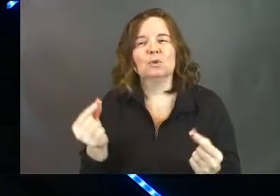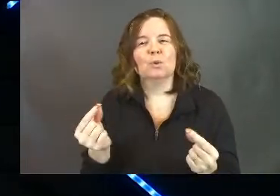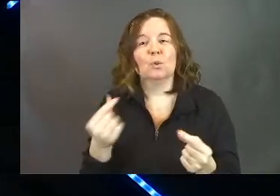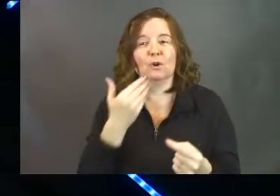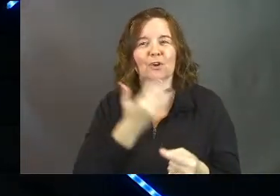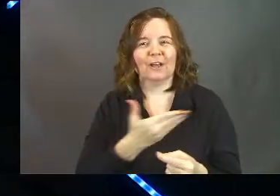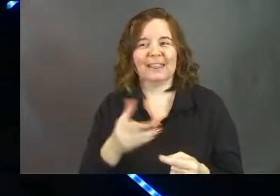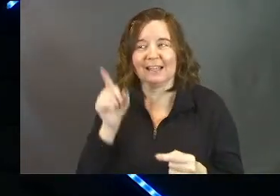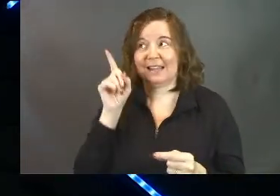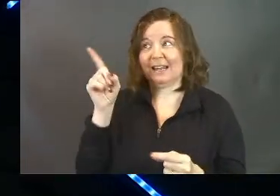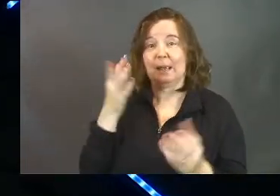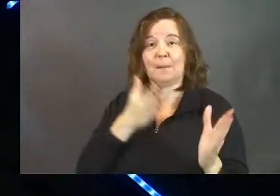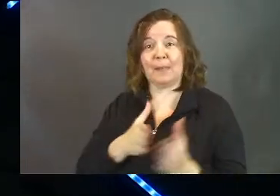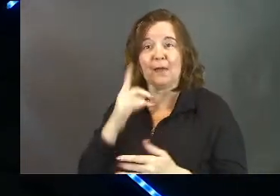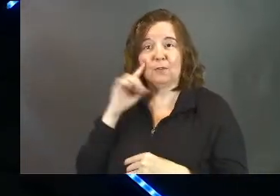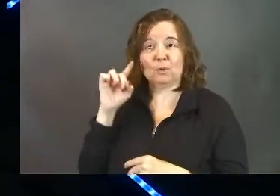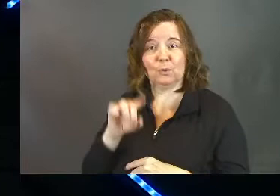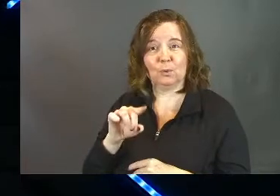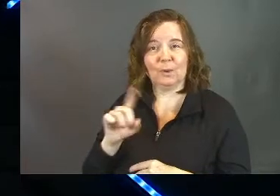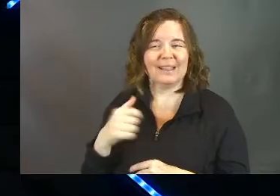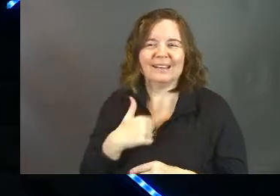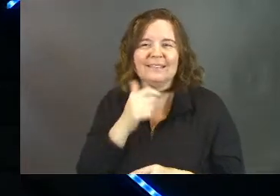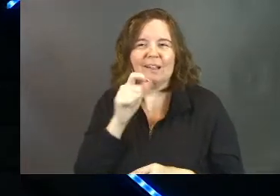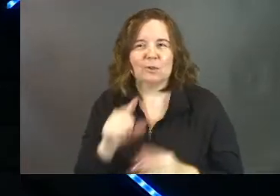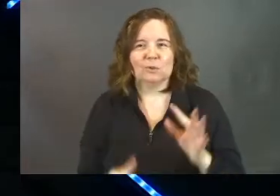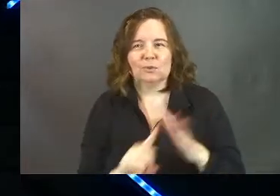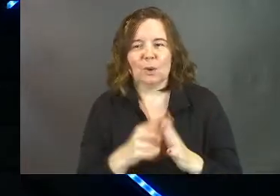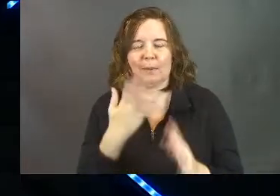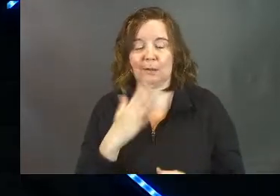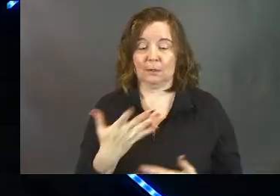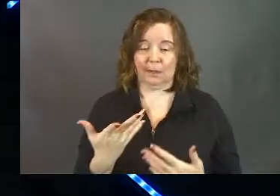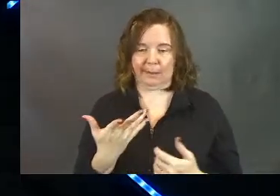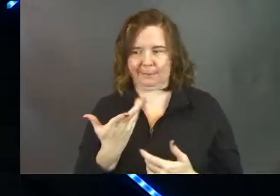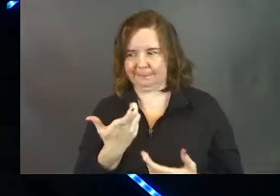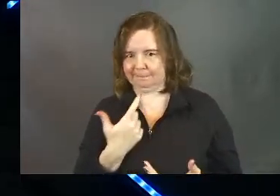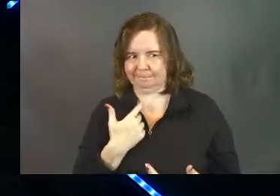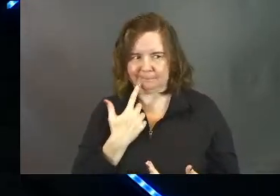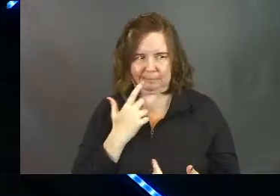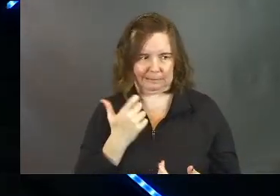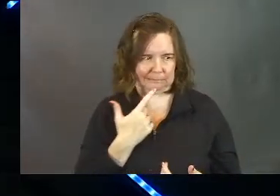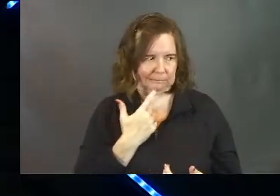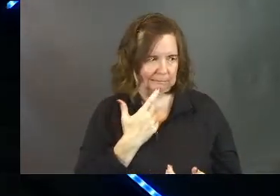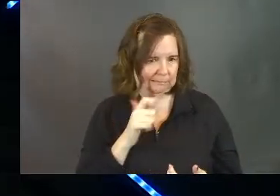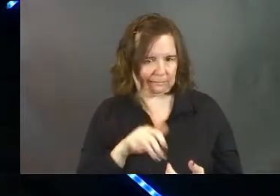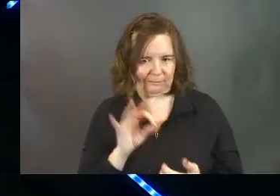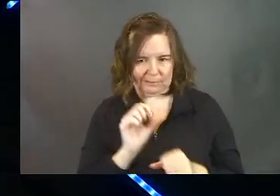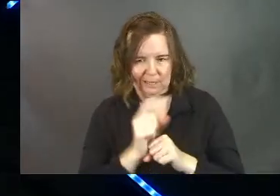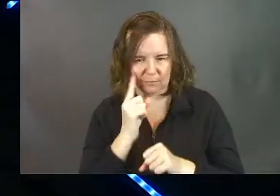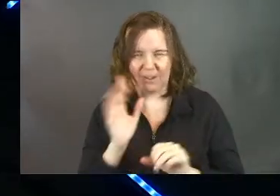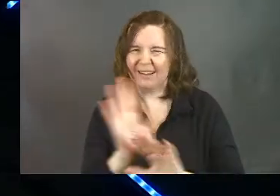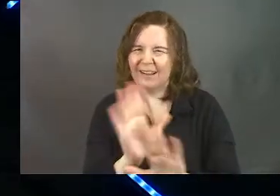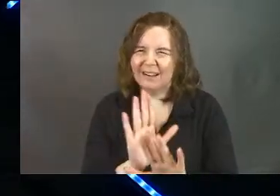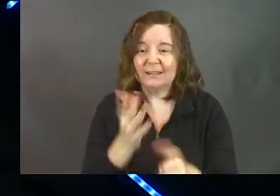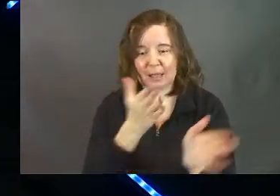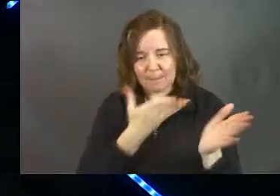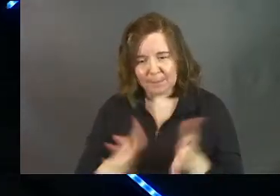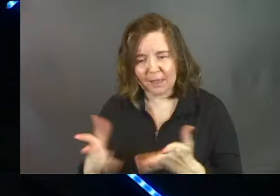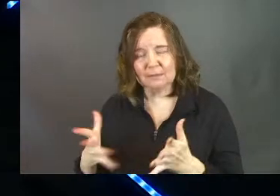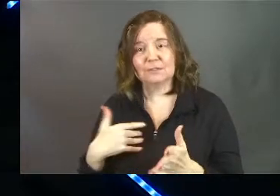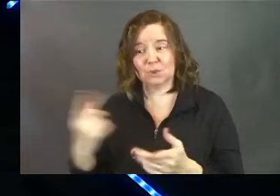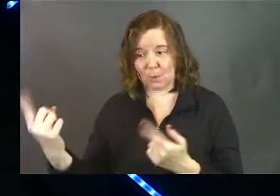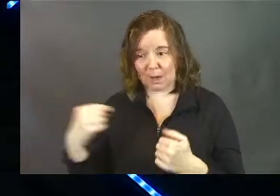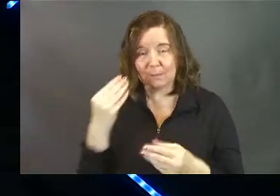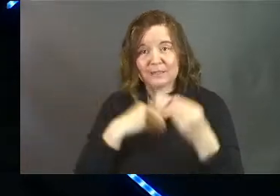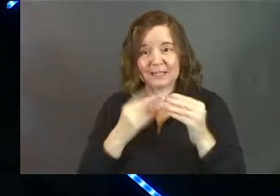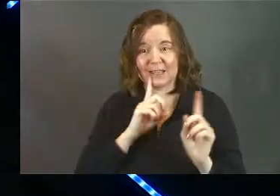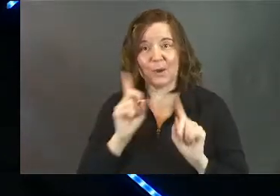good things he planned for you. Like, it's not like you showed up and God was like, I need to find a job for you. No, he's planned it. Like, you were coming over for